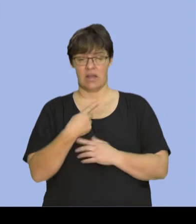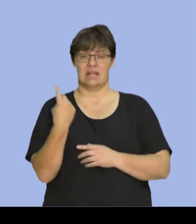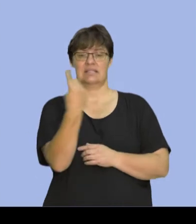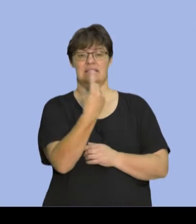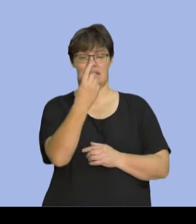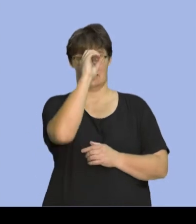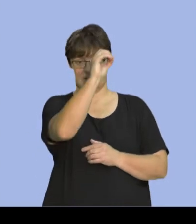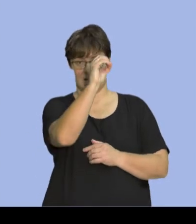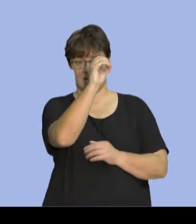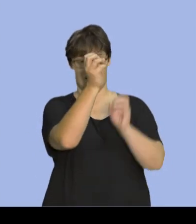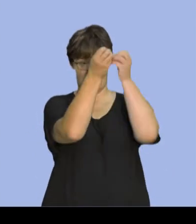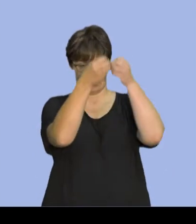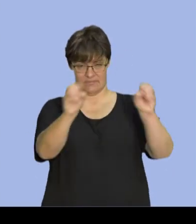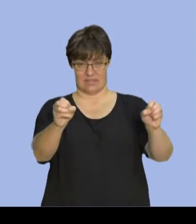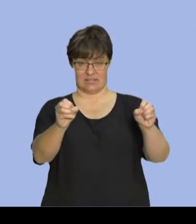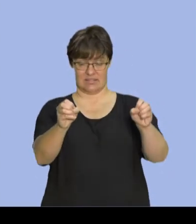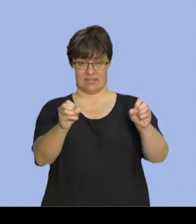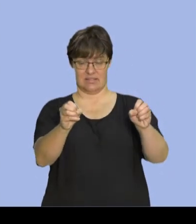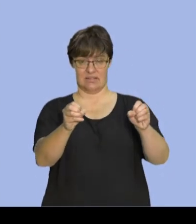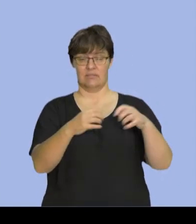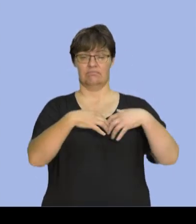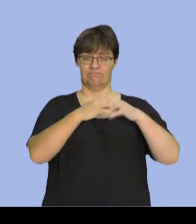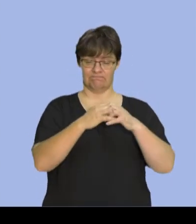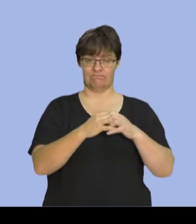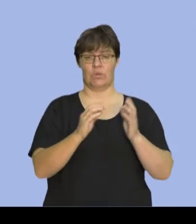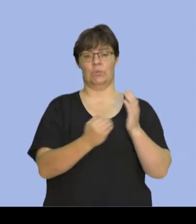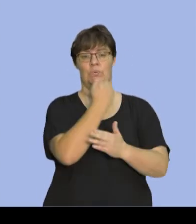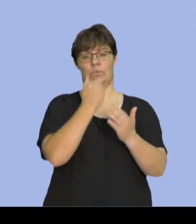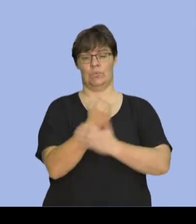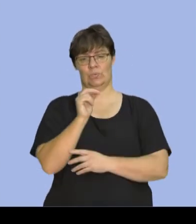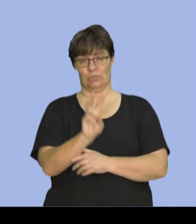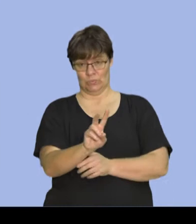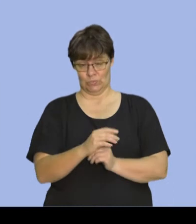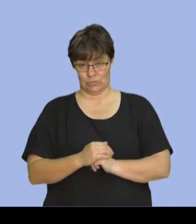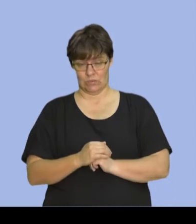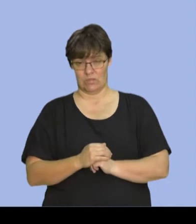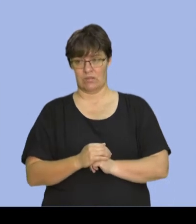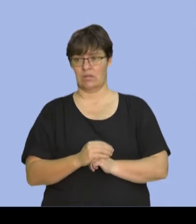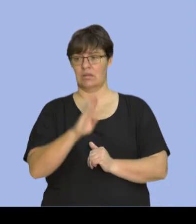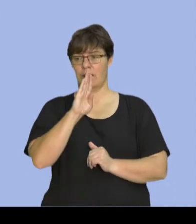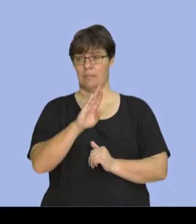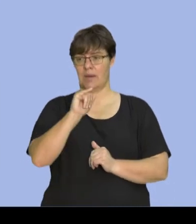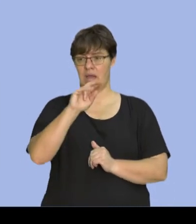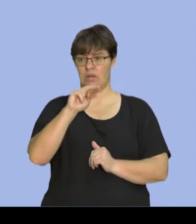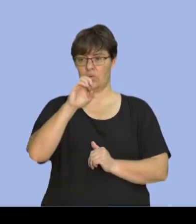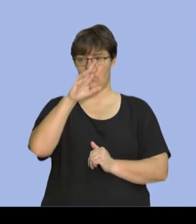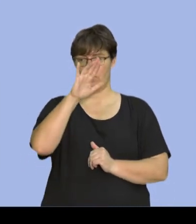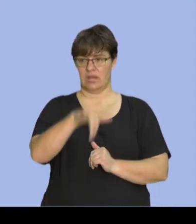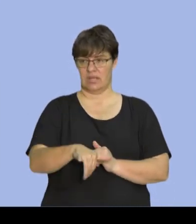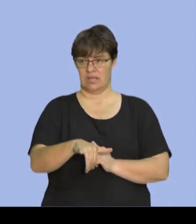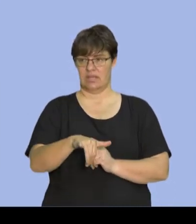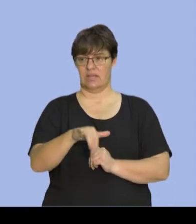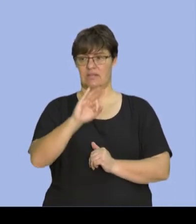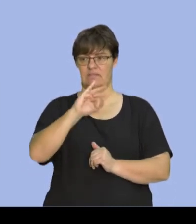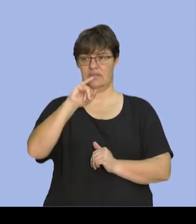a single cell divides and forms two new cells. And that process is called binary fission or